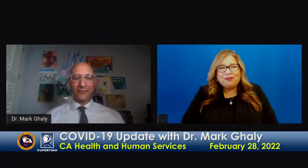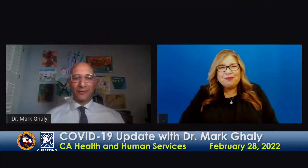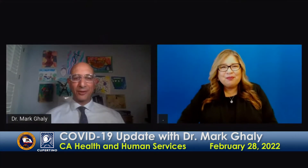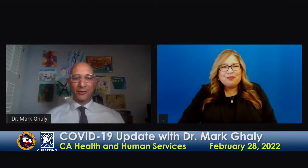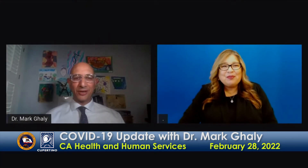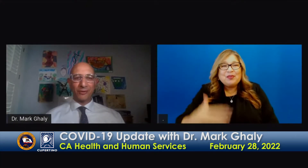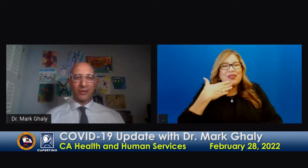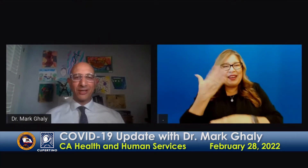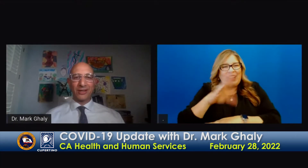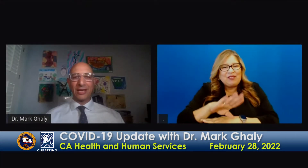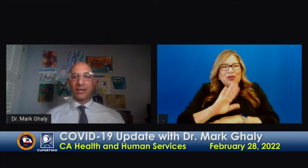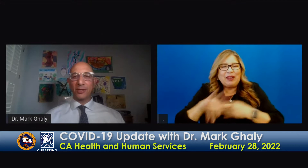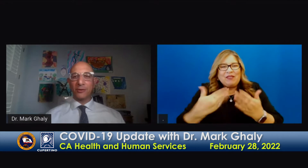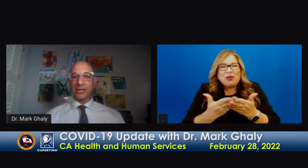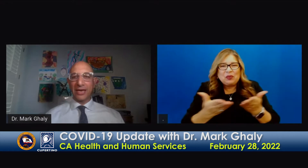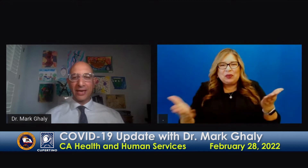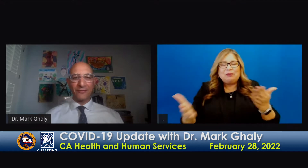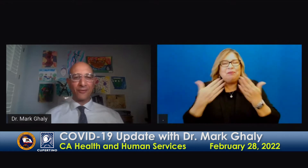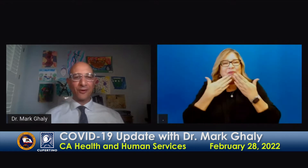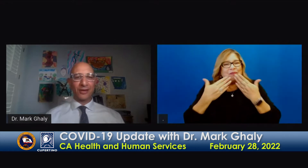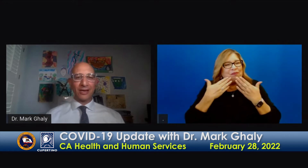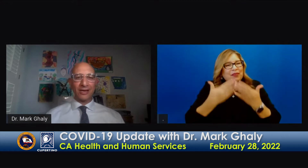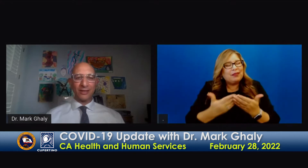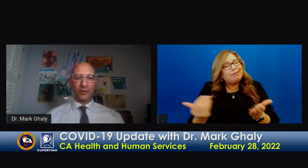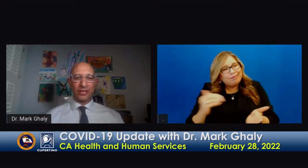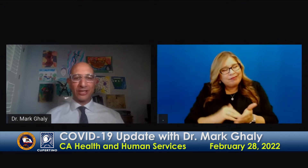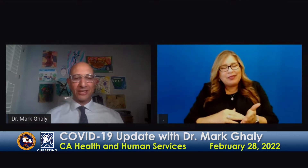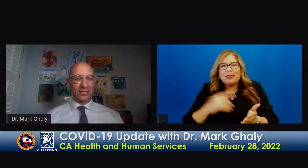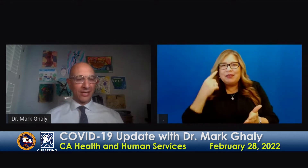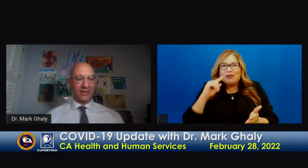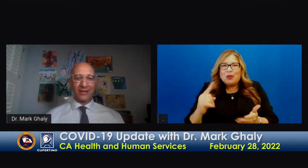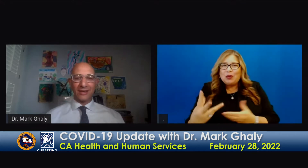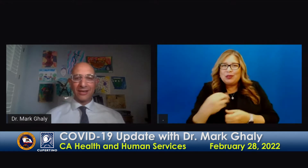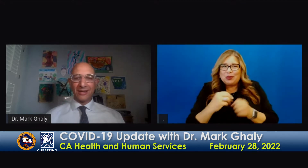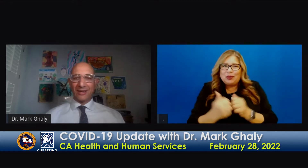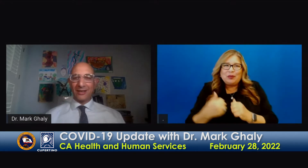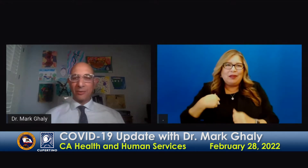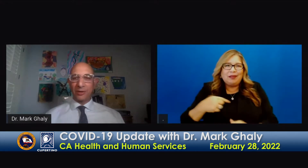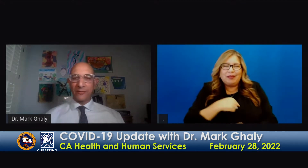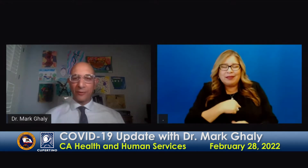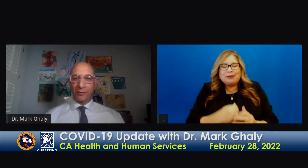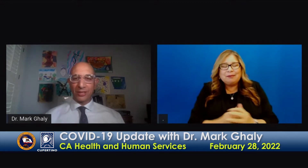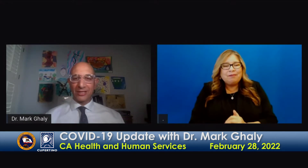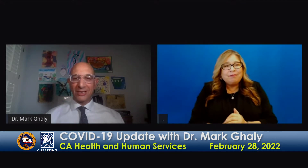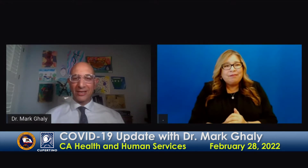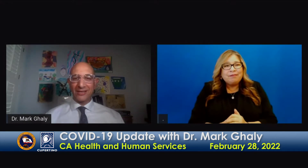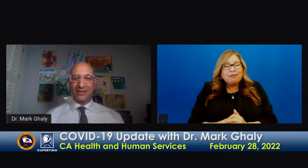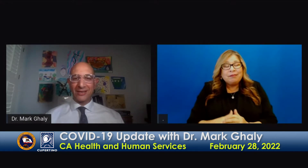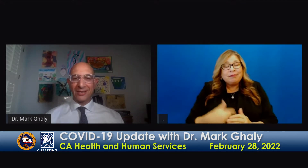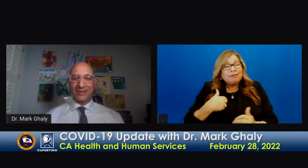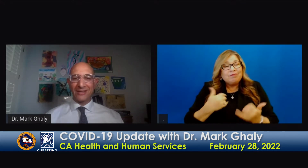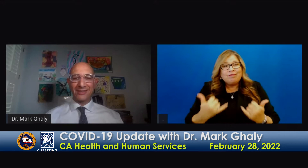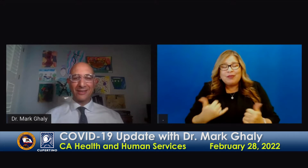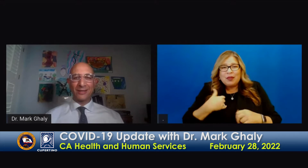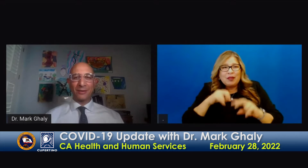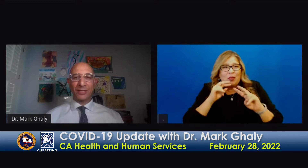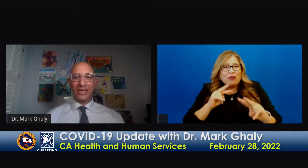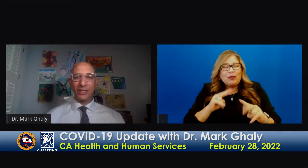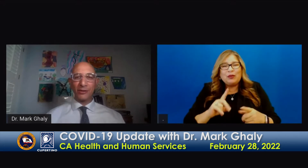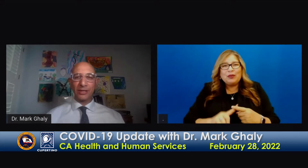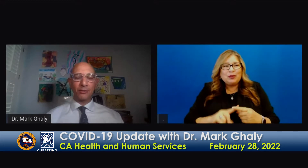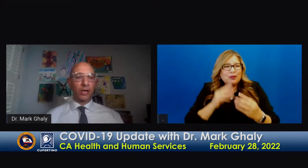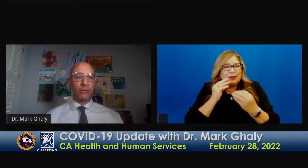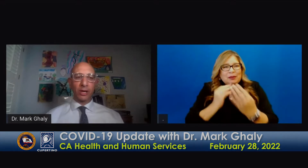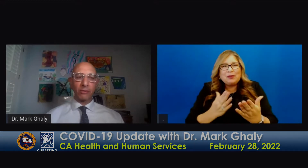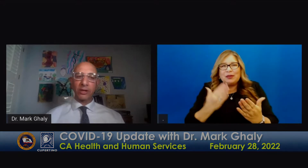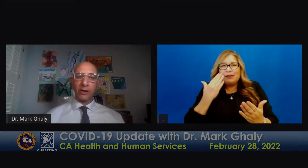Good afternoon, everyone. Thank you again for joining us. I am looking forward to updating